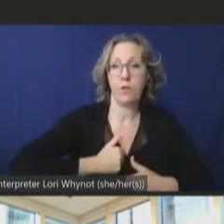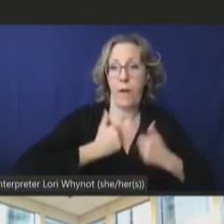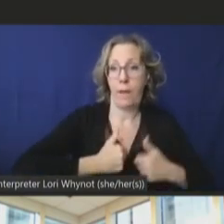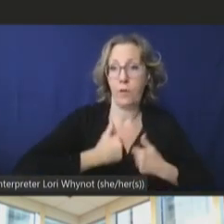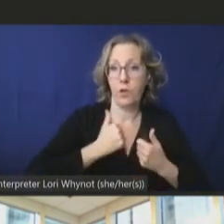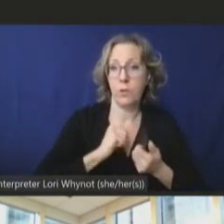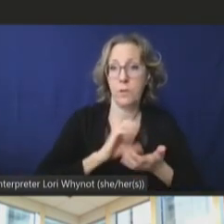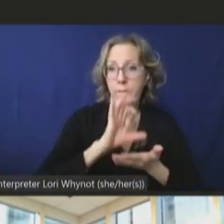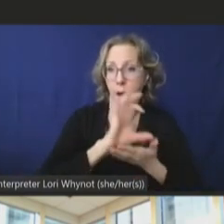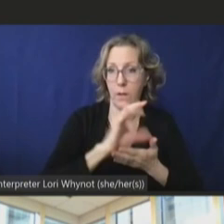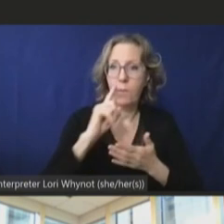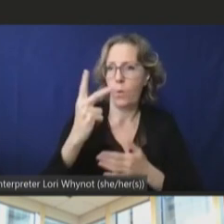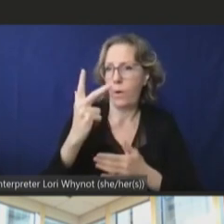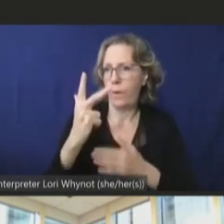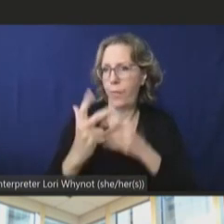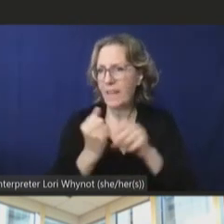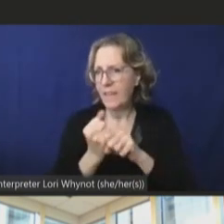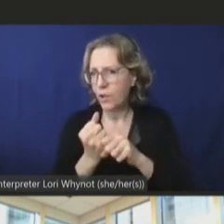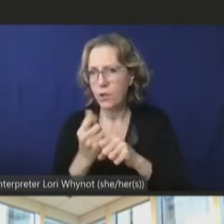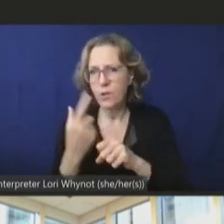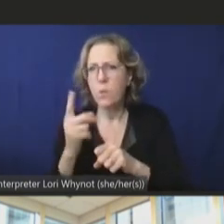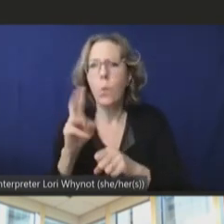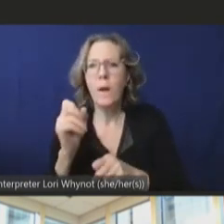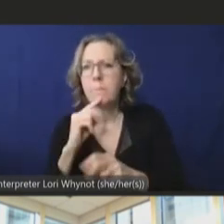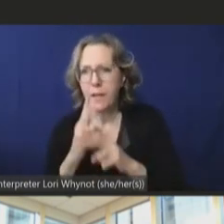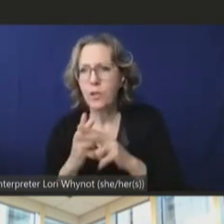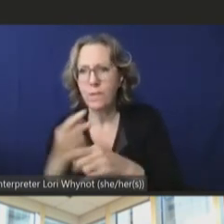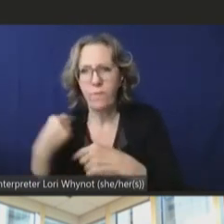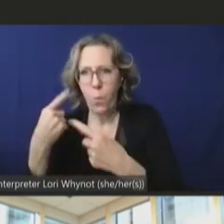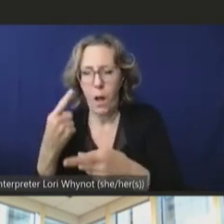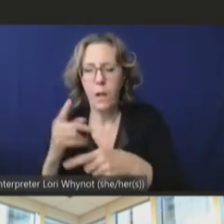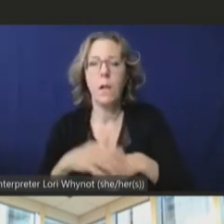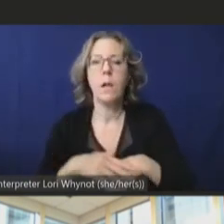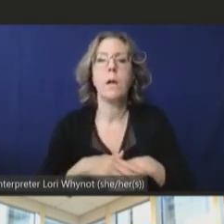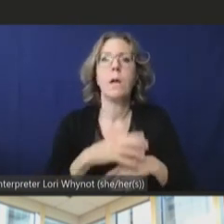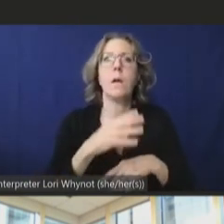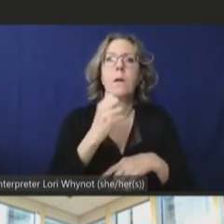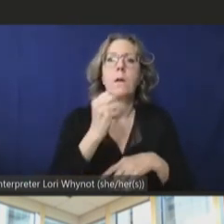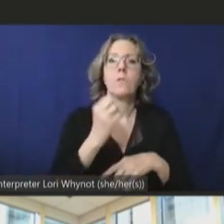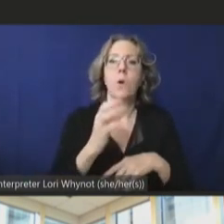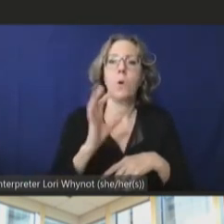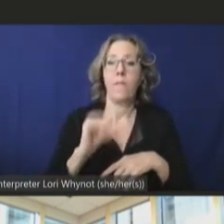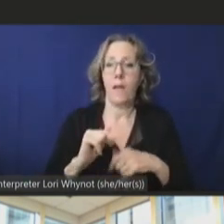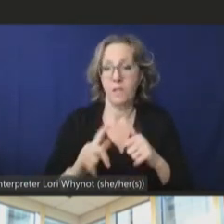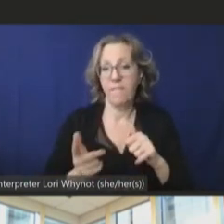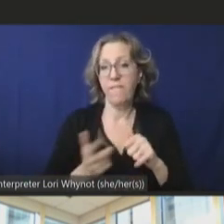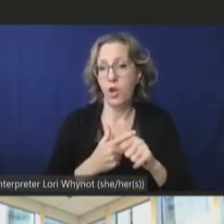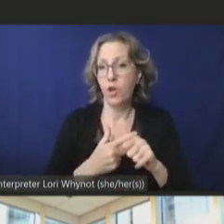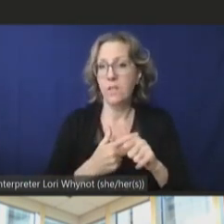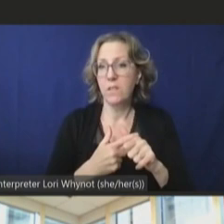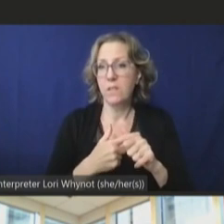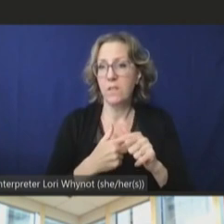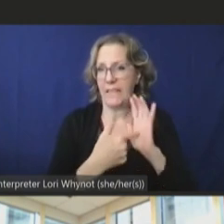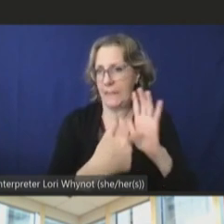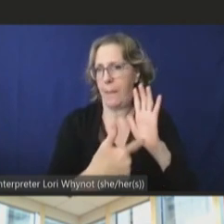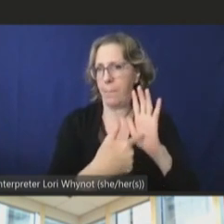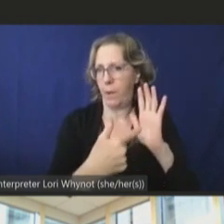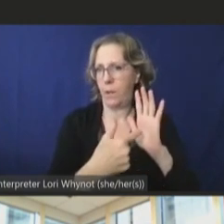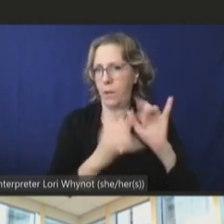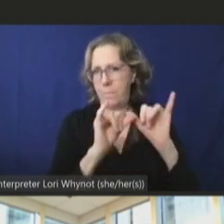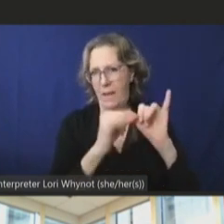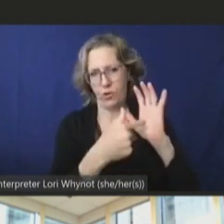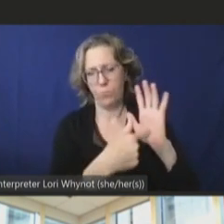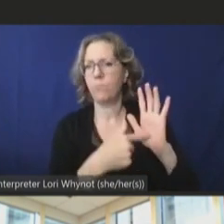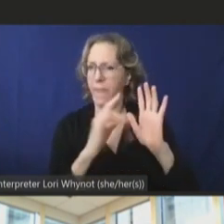that these organizations have a continual relationship is the first kind of pillar of success in our mind. Obviously,